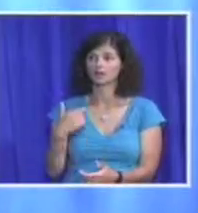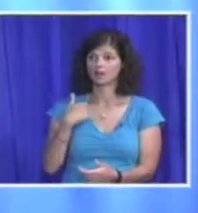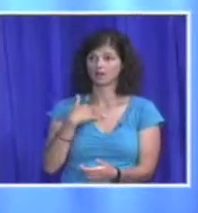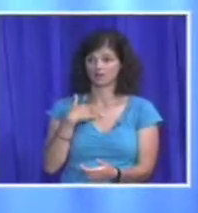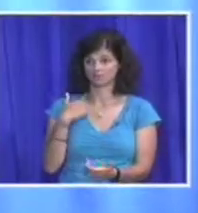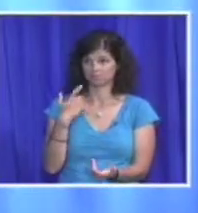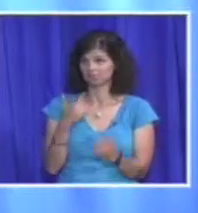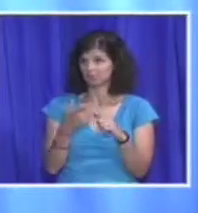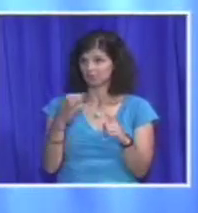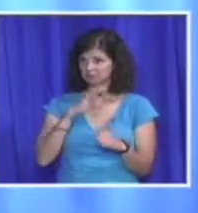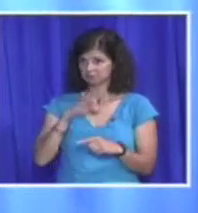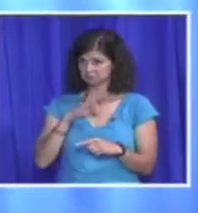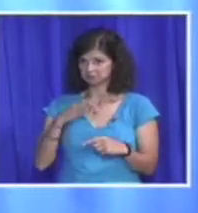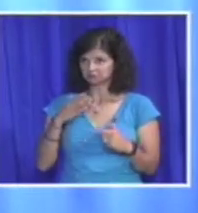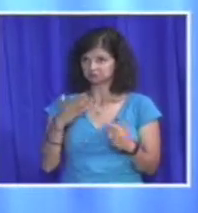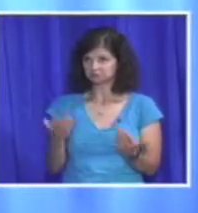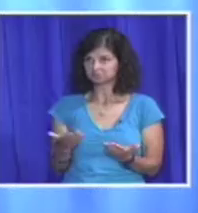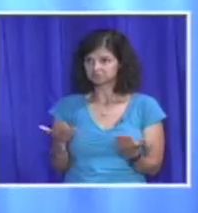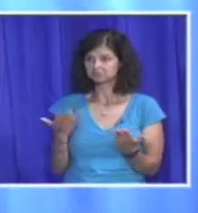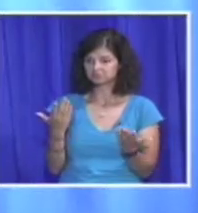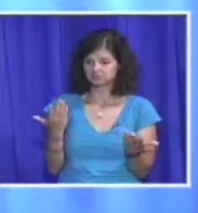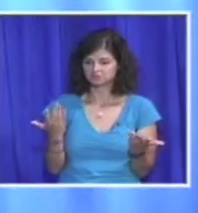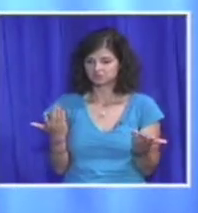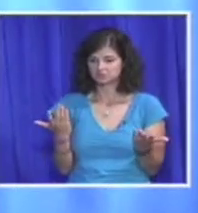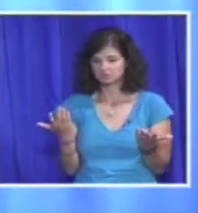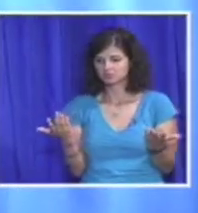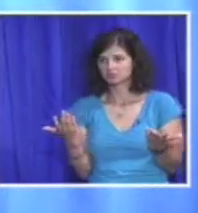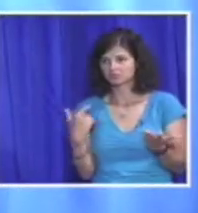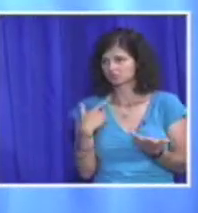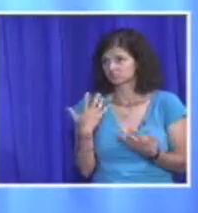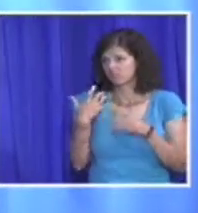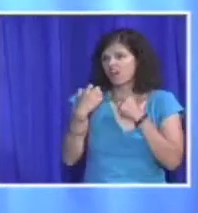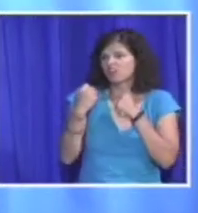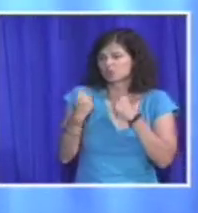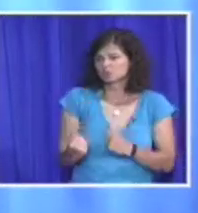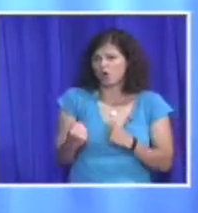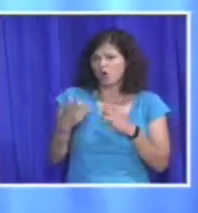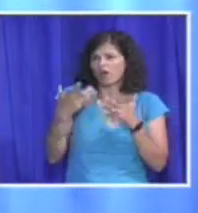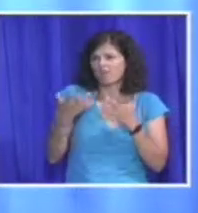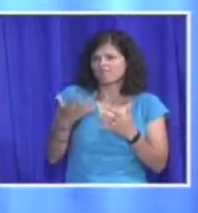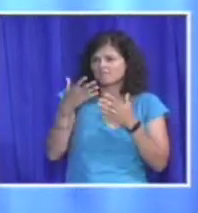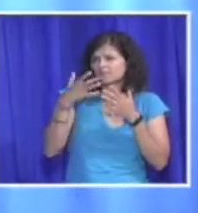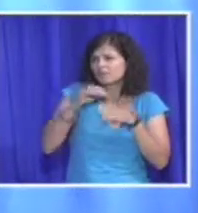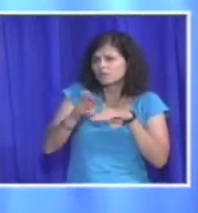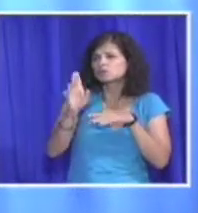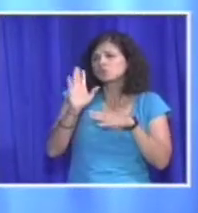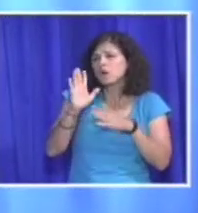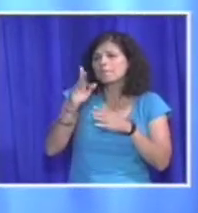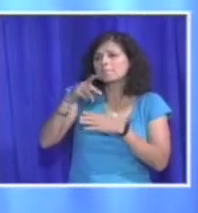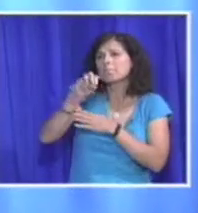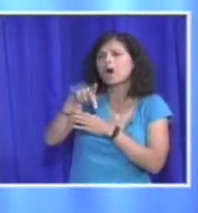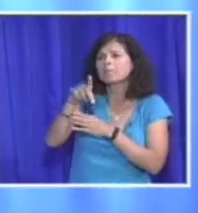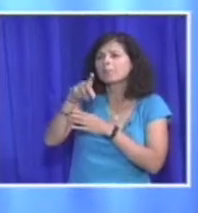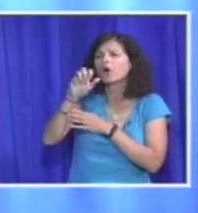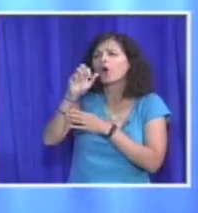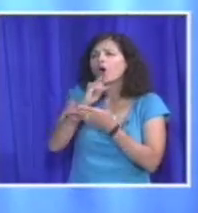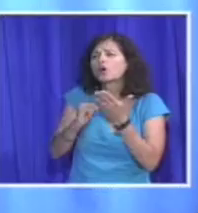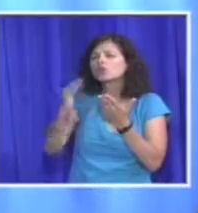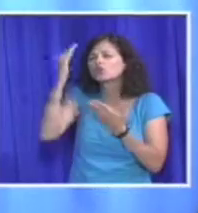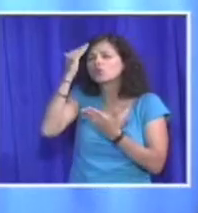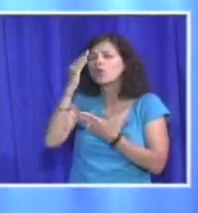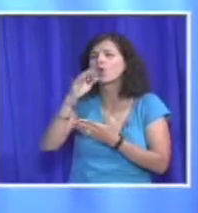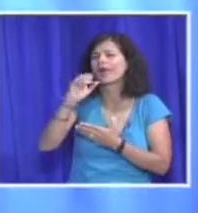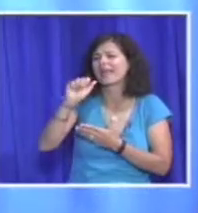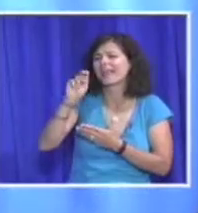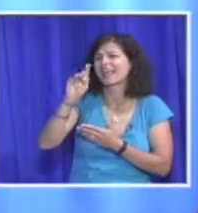being in Pittsburgh. I'm, I am heavily influenced from pop art. You know, the artists that the, the Andy Warhol guys like,